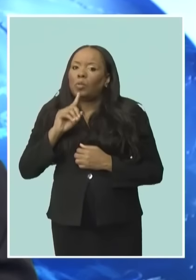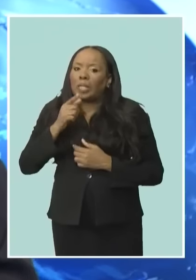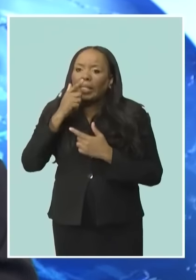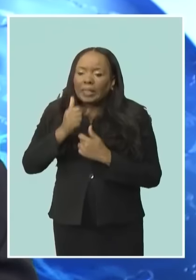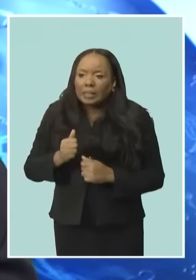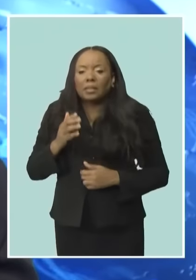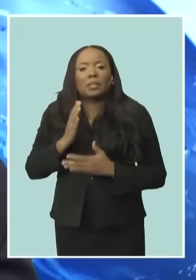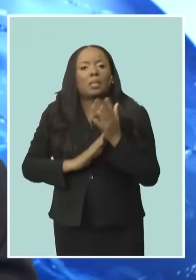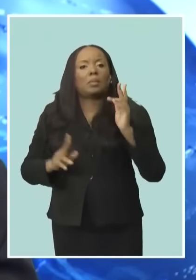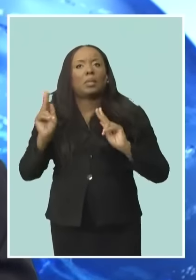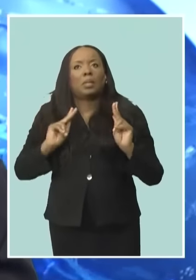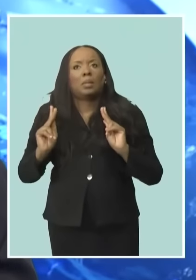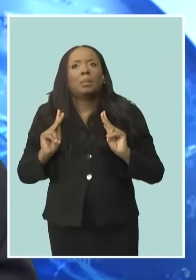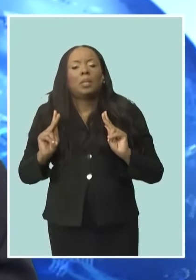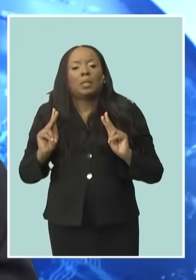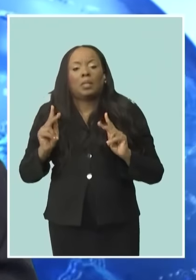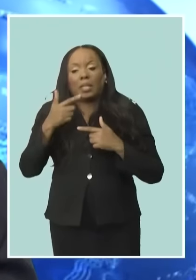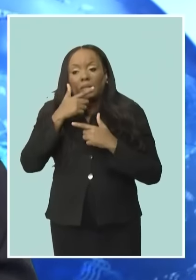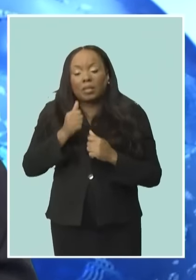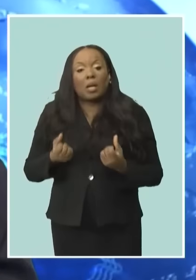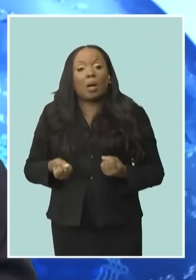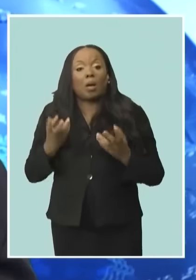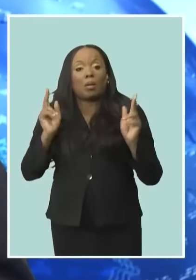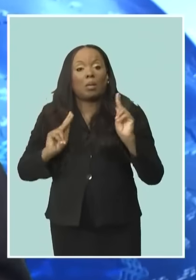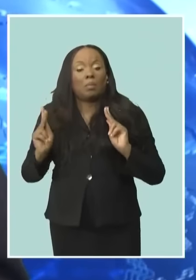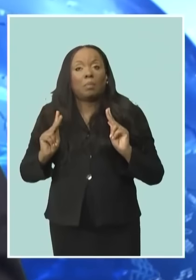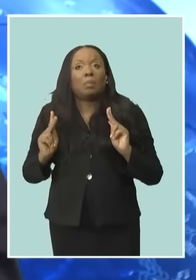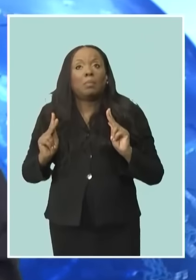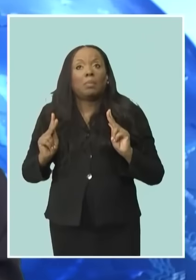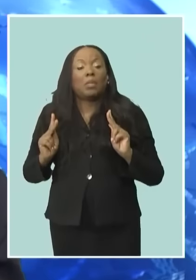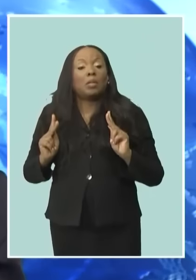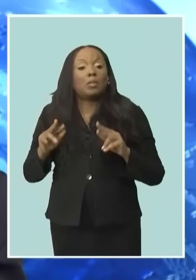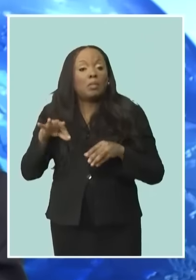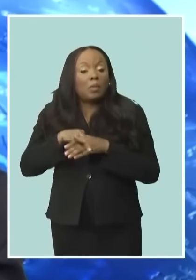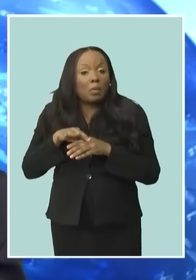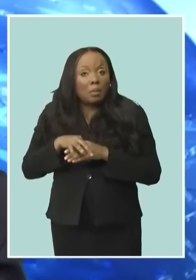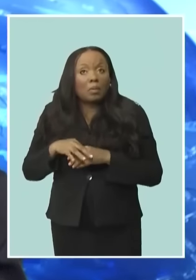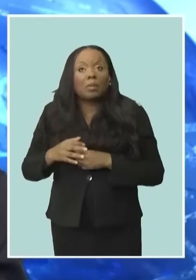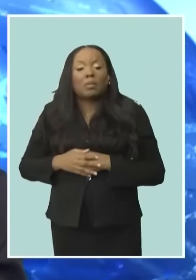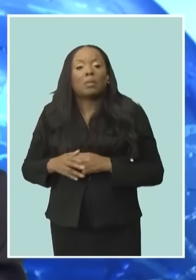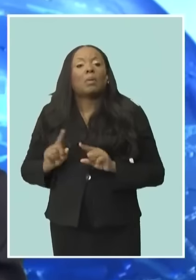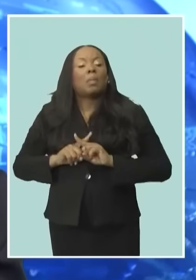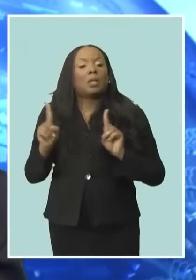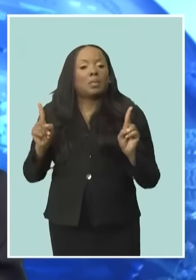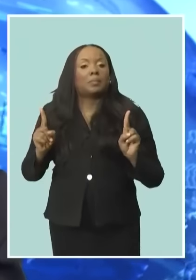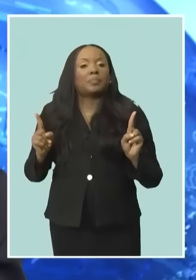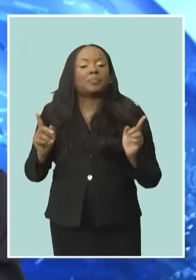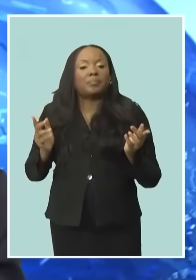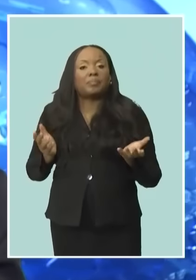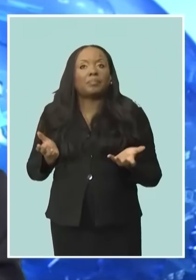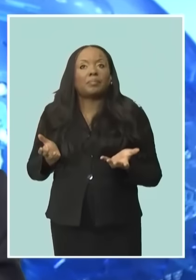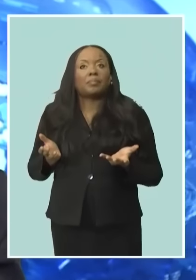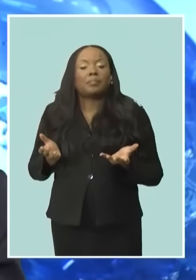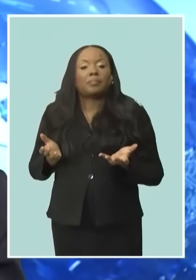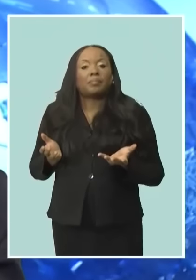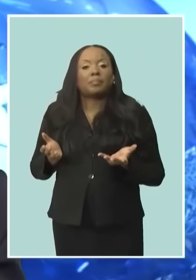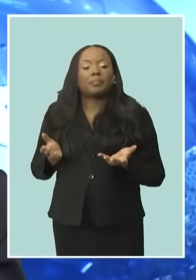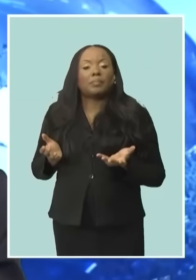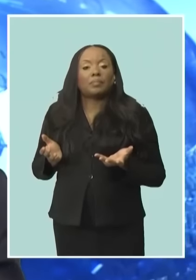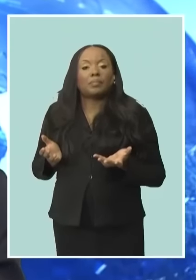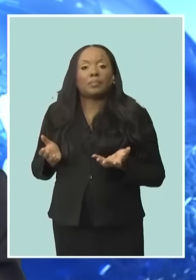turnout. I would say that the low voter turnout has to be set against the reality that the number of people registered